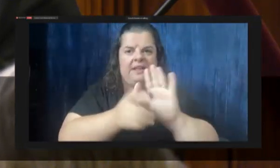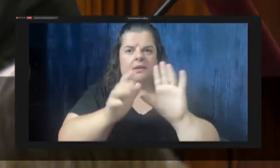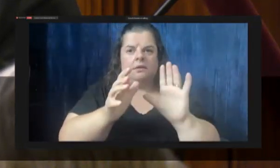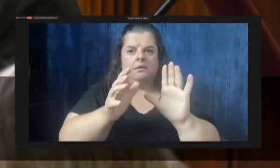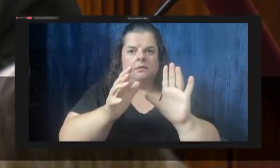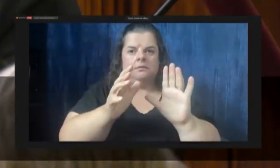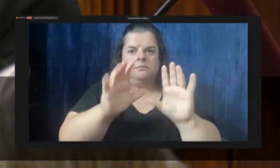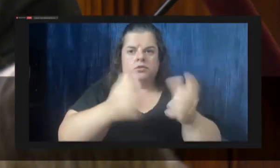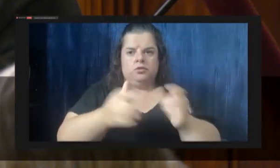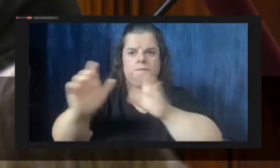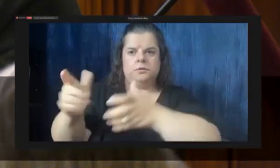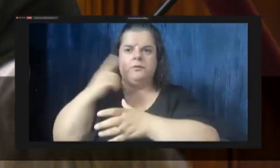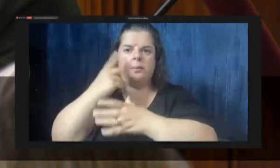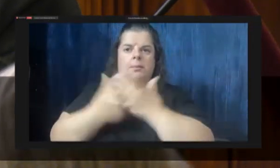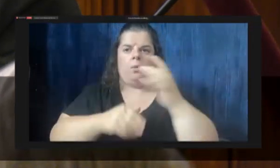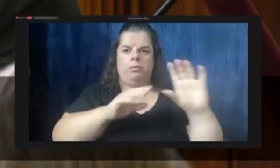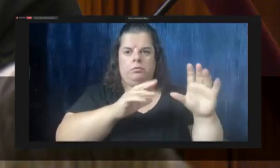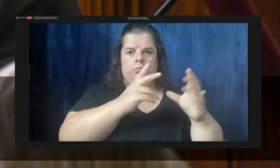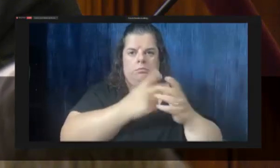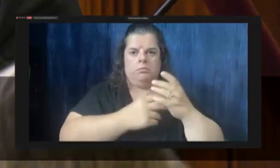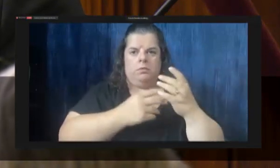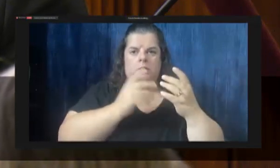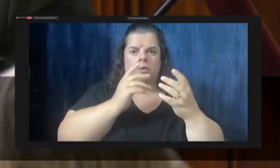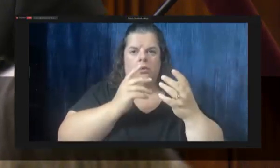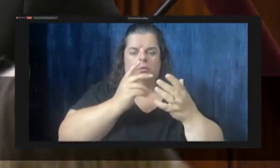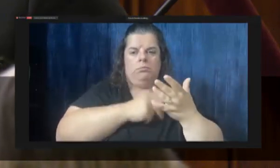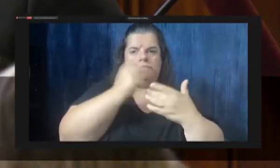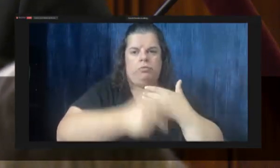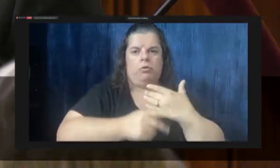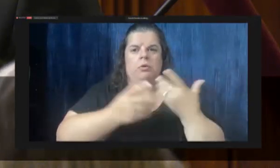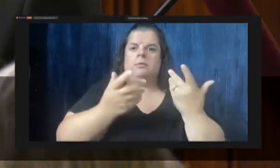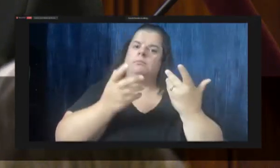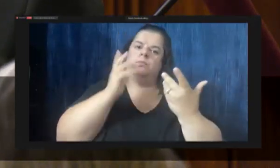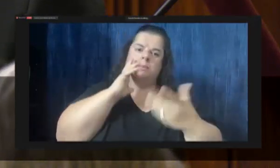the program will entail and how that agreement will be structured.